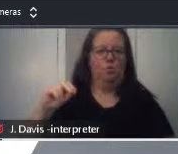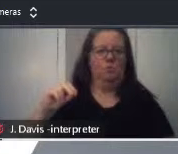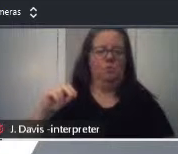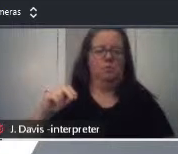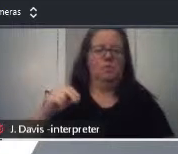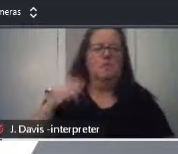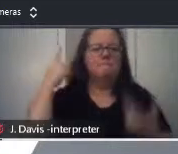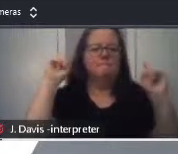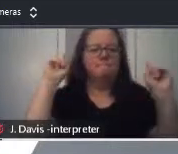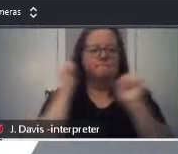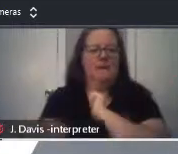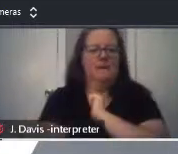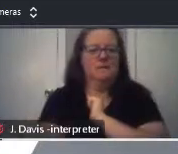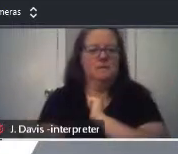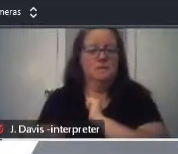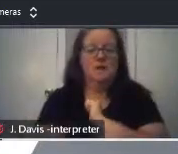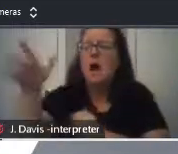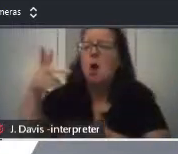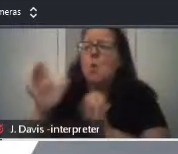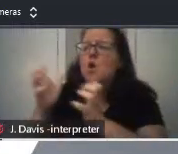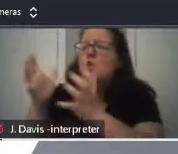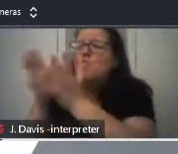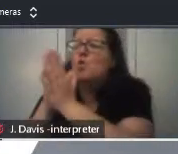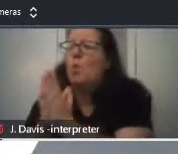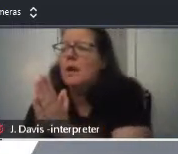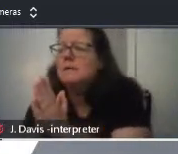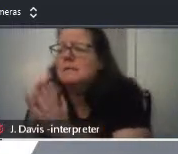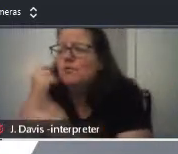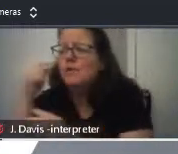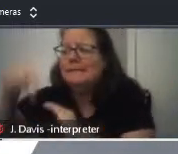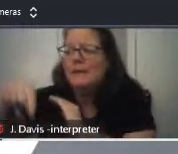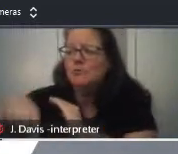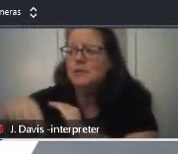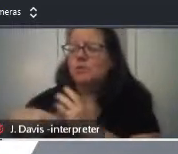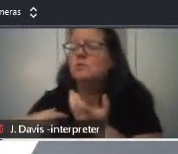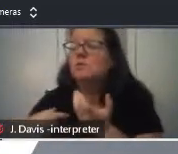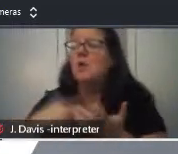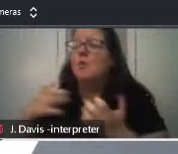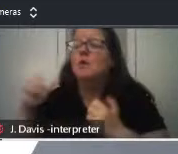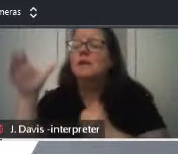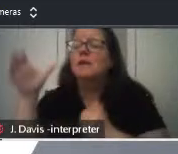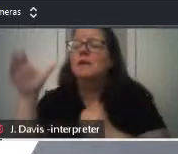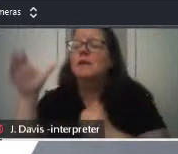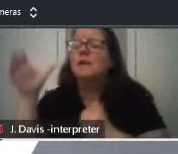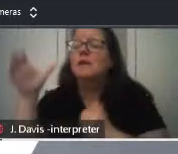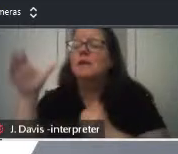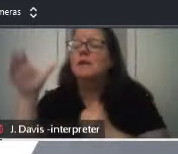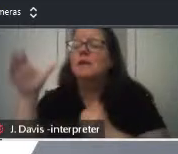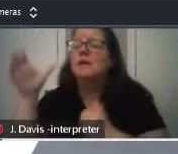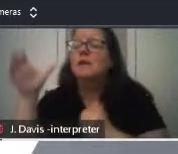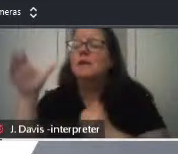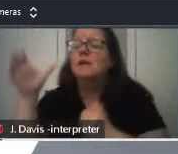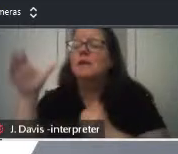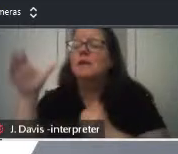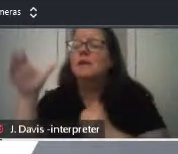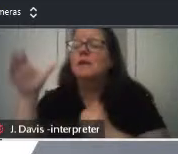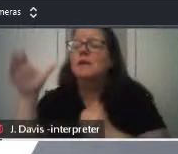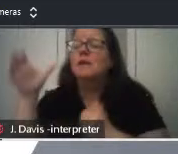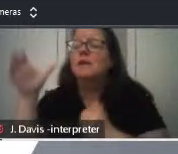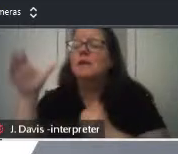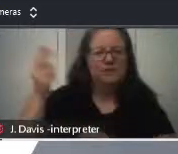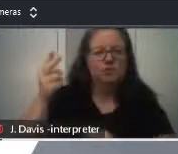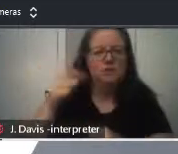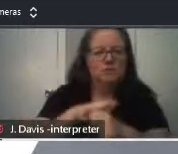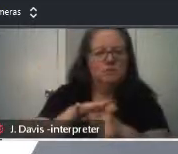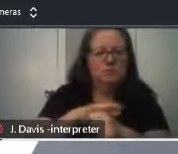that item passes. Can I make a request? When we go downstairs, can I hear the presentation as relates to landmarks first before